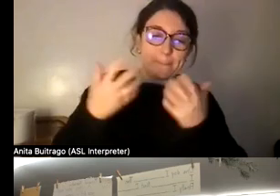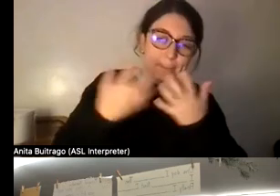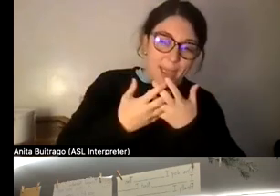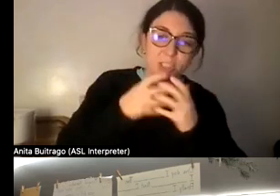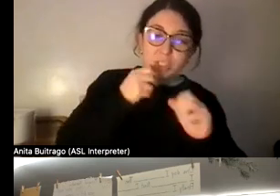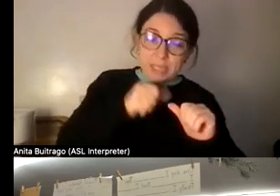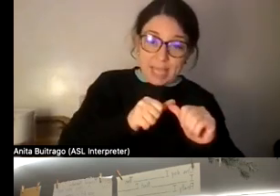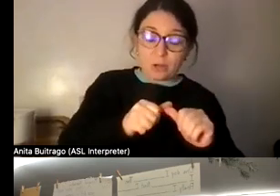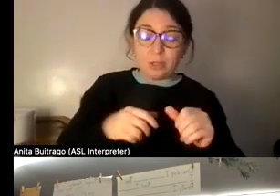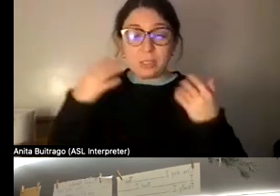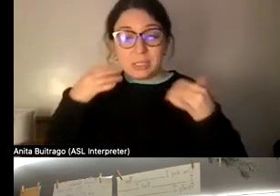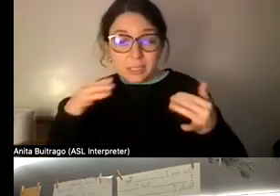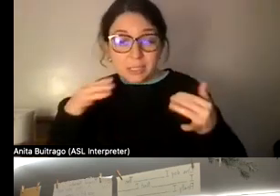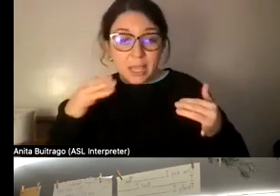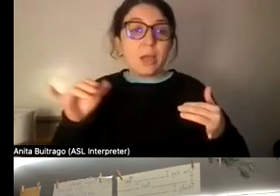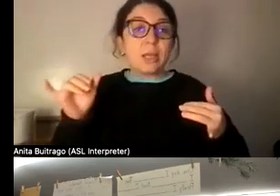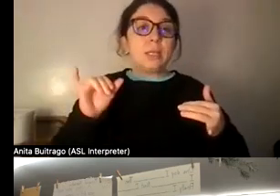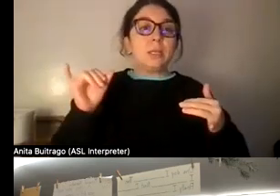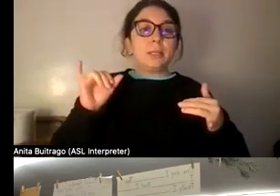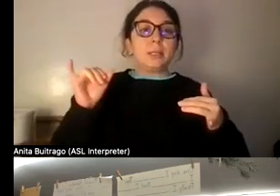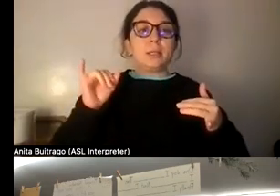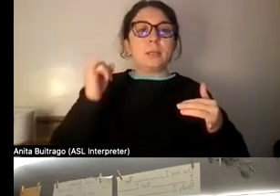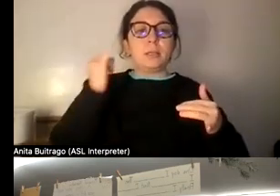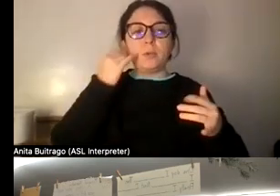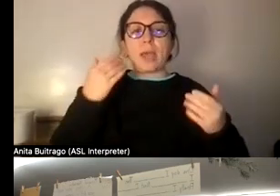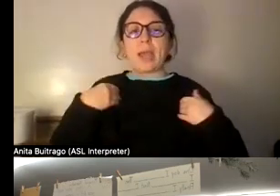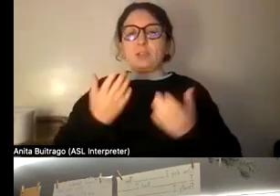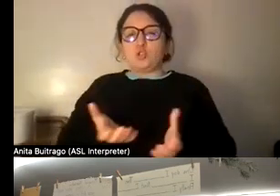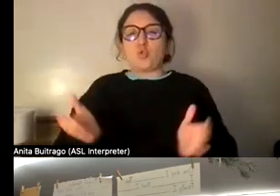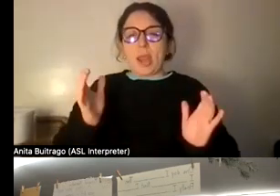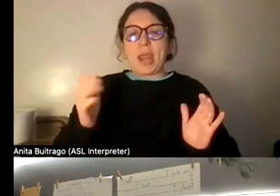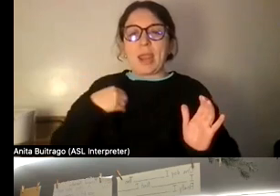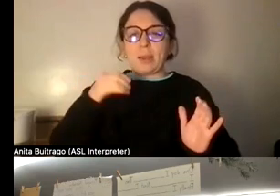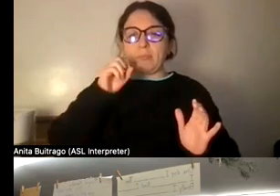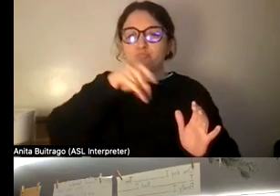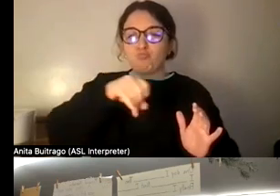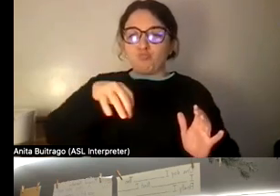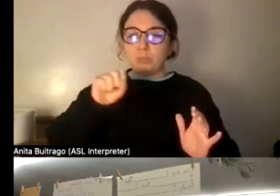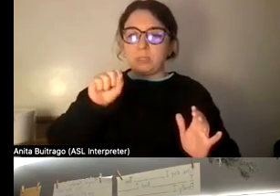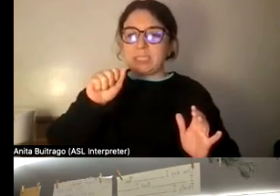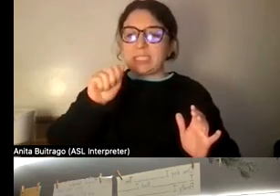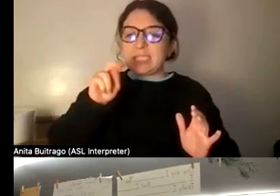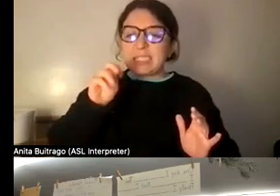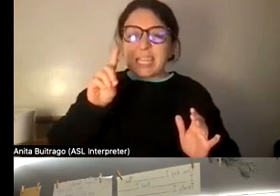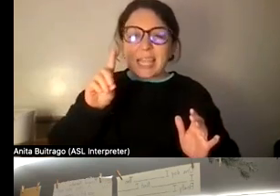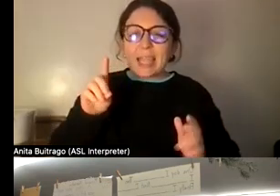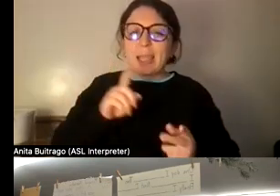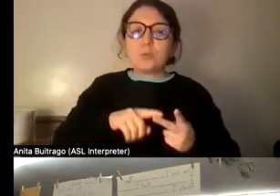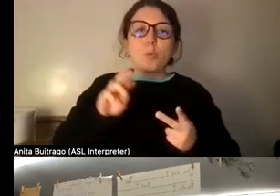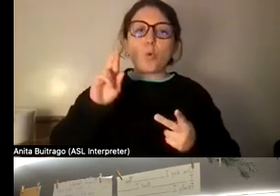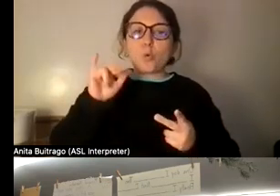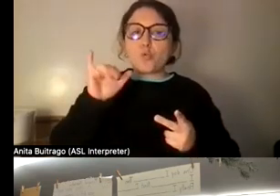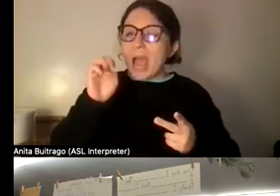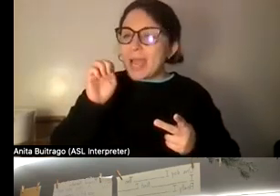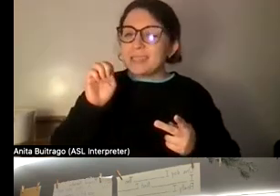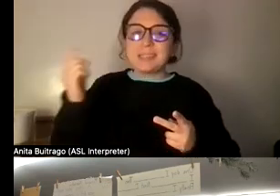put sand in it, or shaving cream, or rice, or dry beans, anything where they can draw in it. And